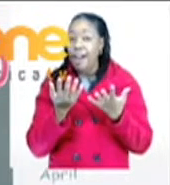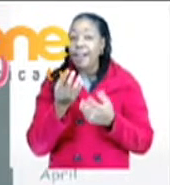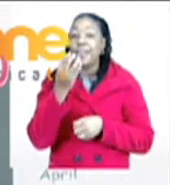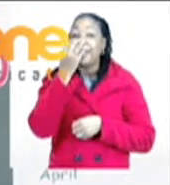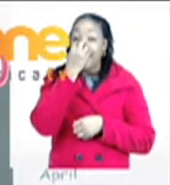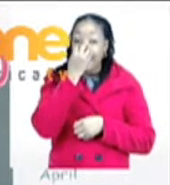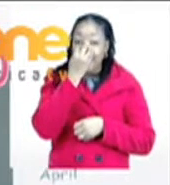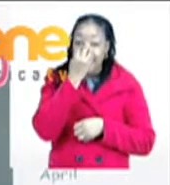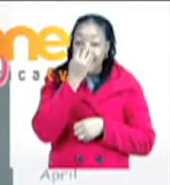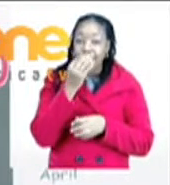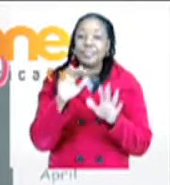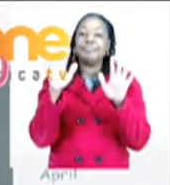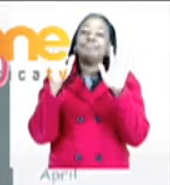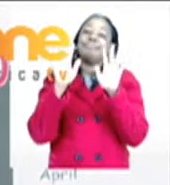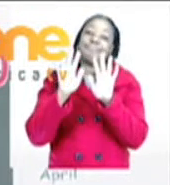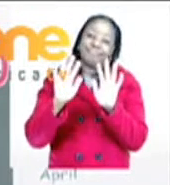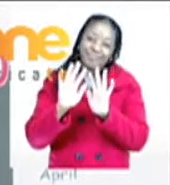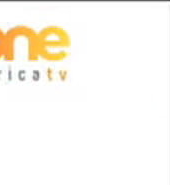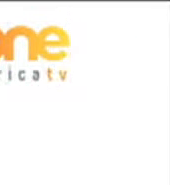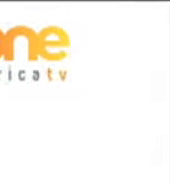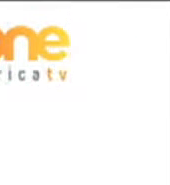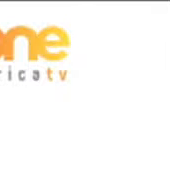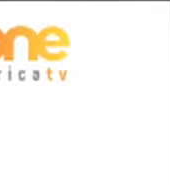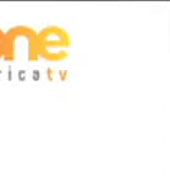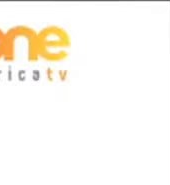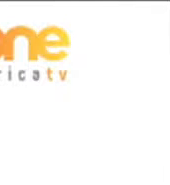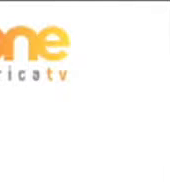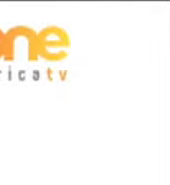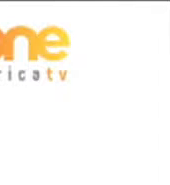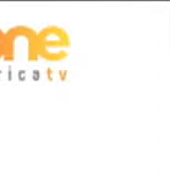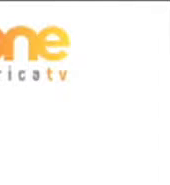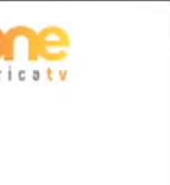Zoe, it is time to say goodbye.